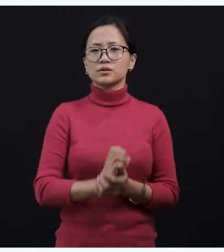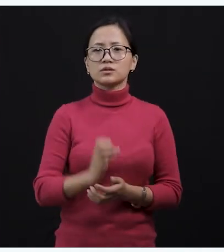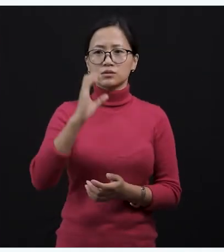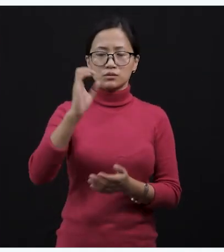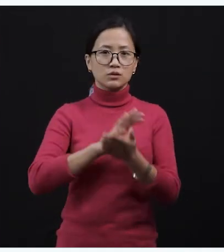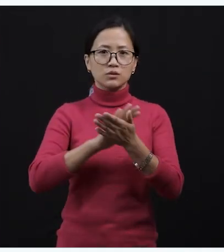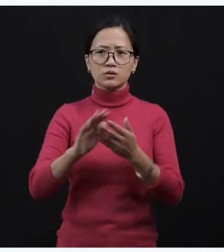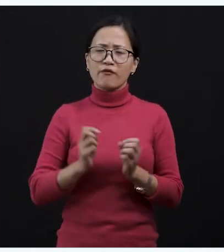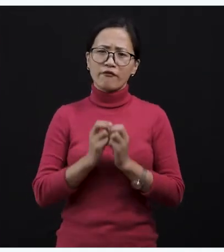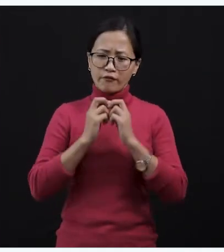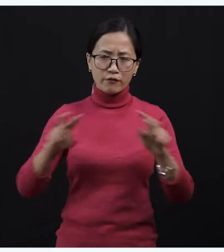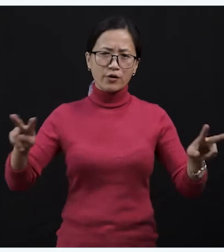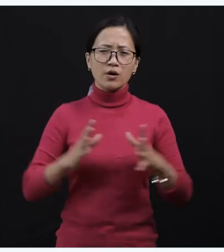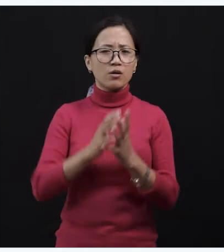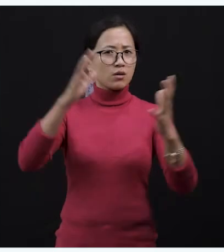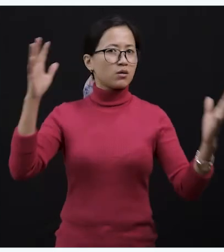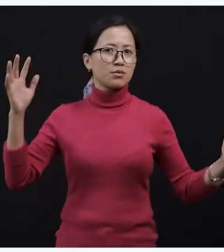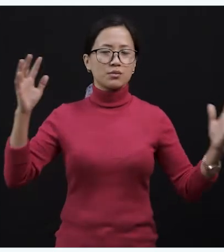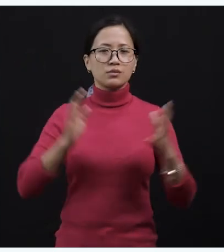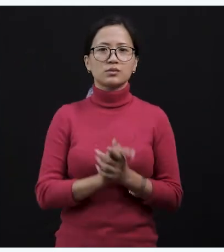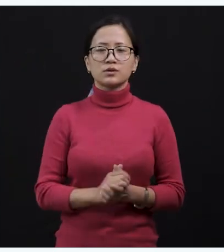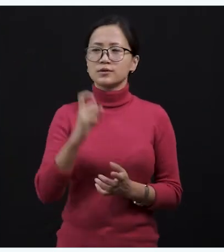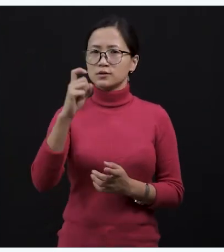is very big, right? So